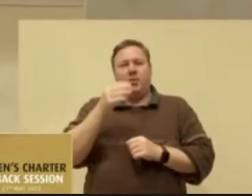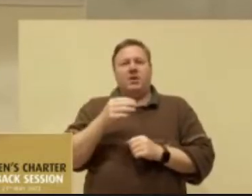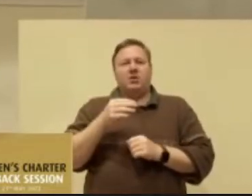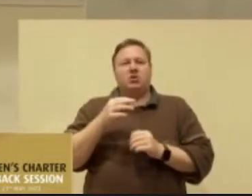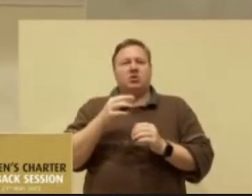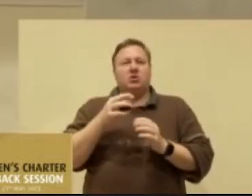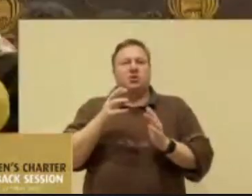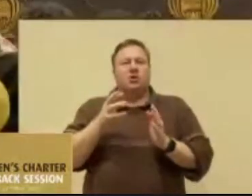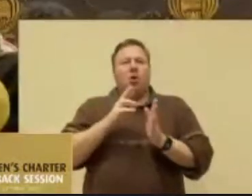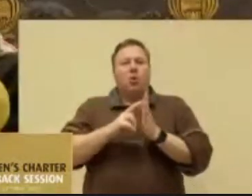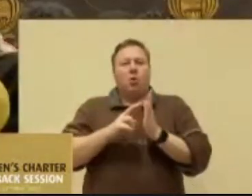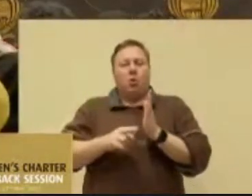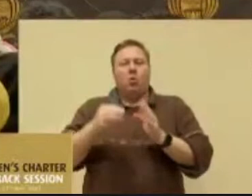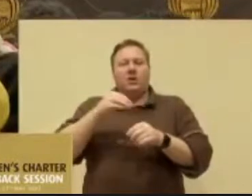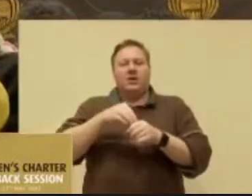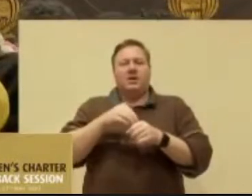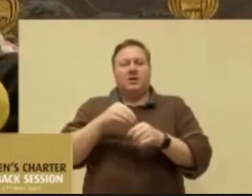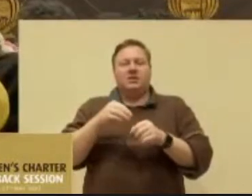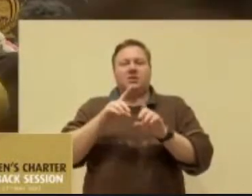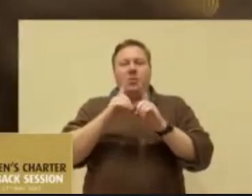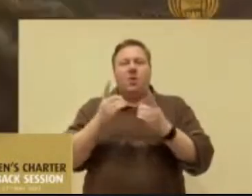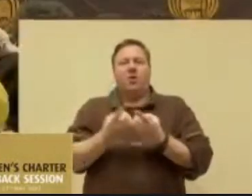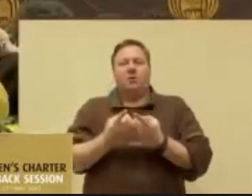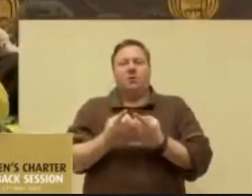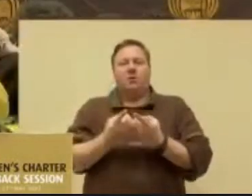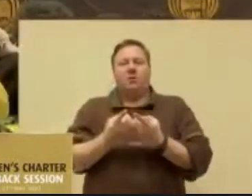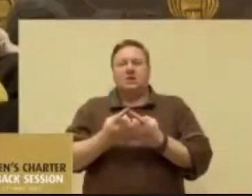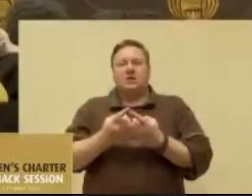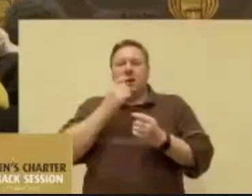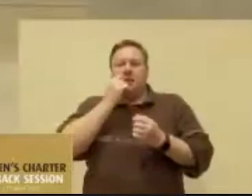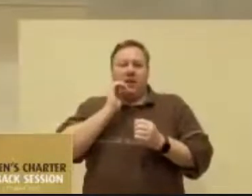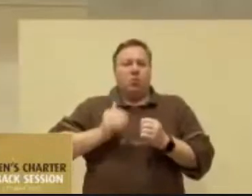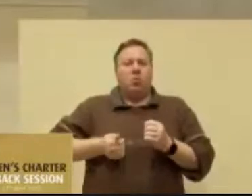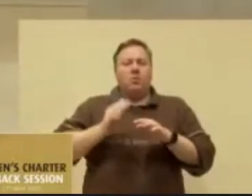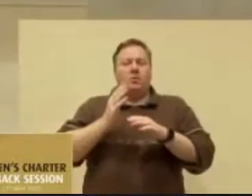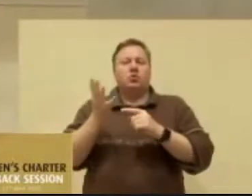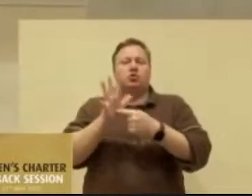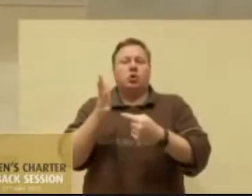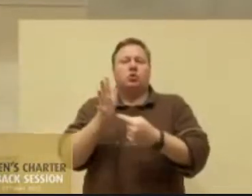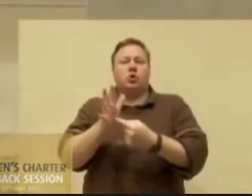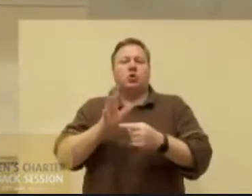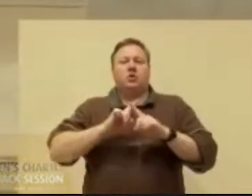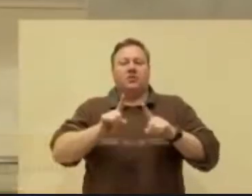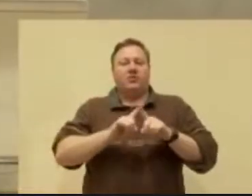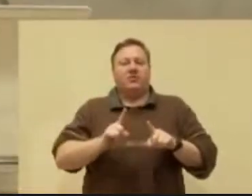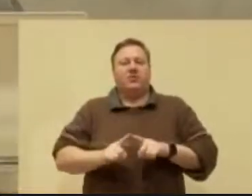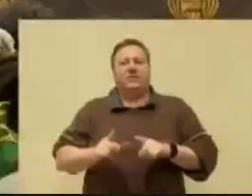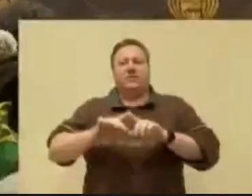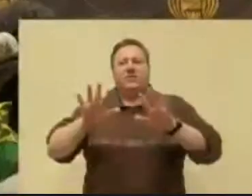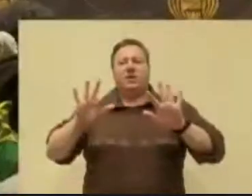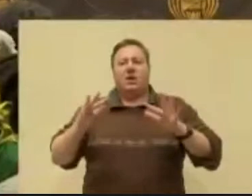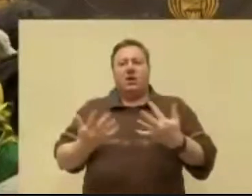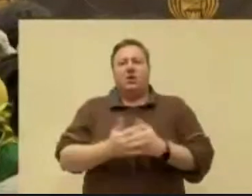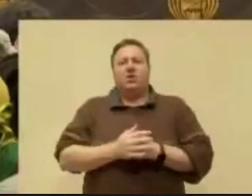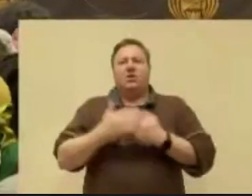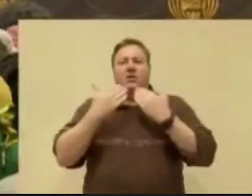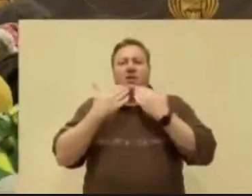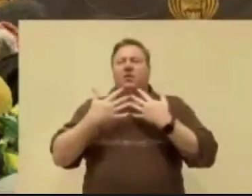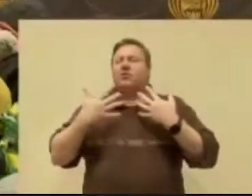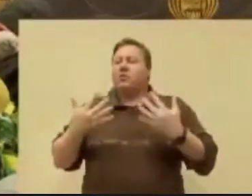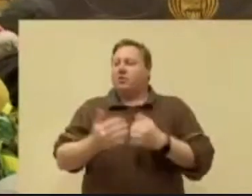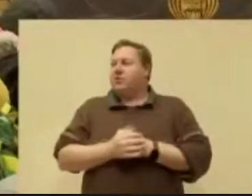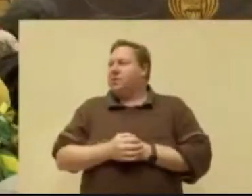department is disaggregated according to gender thank you very much thank you very much